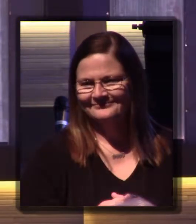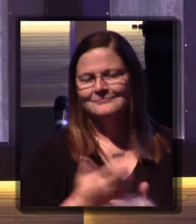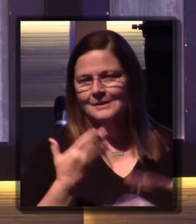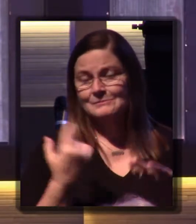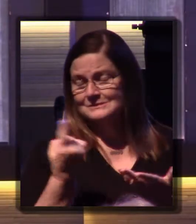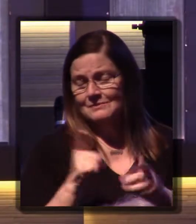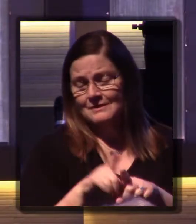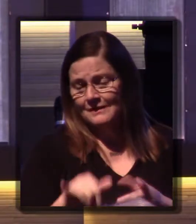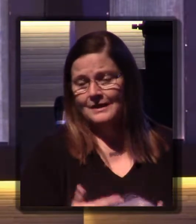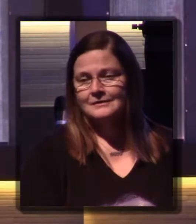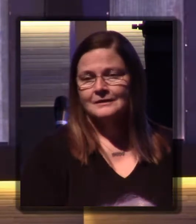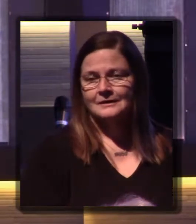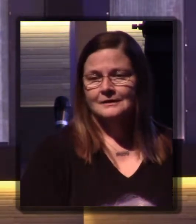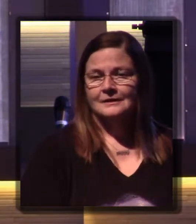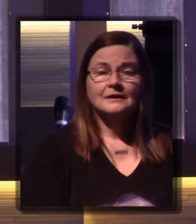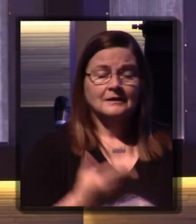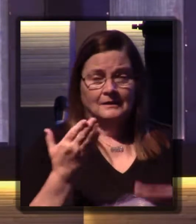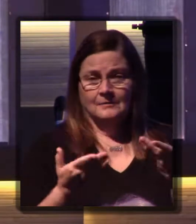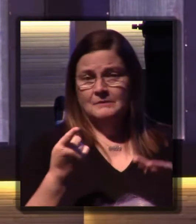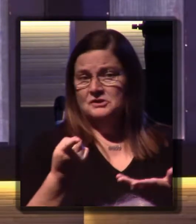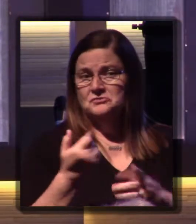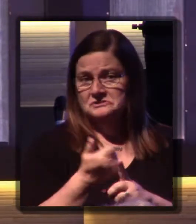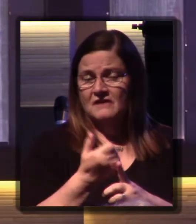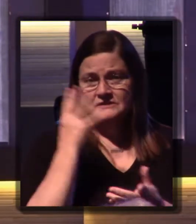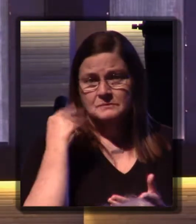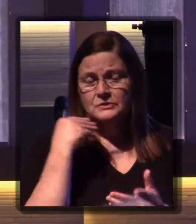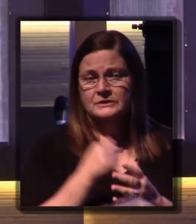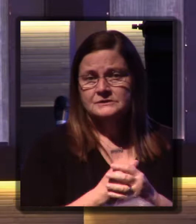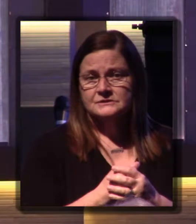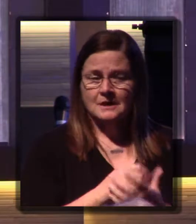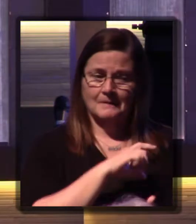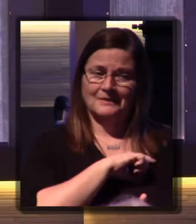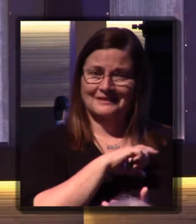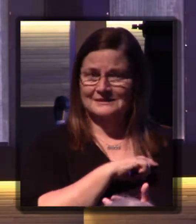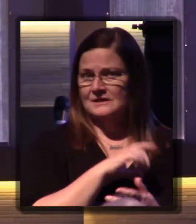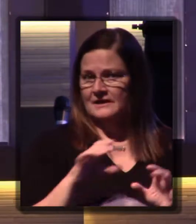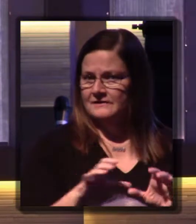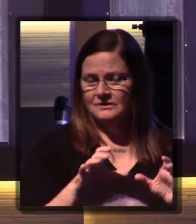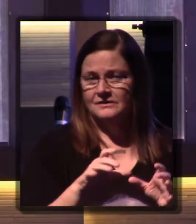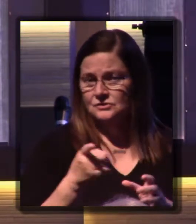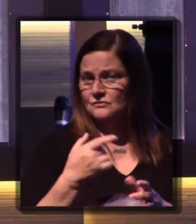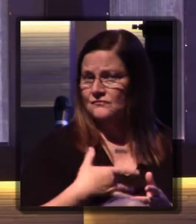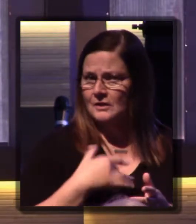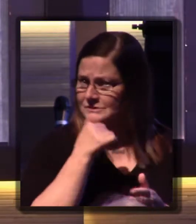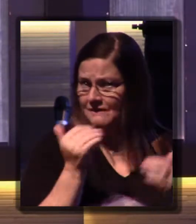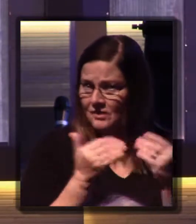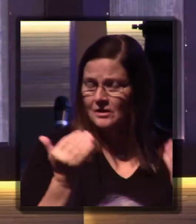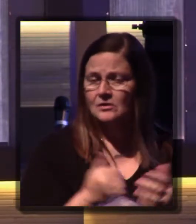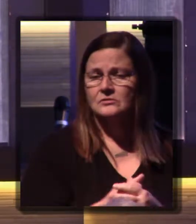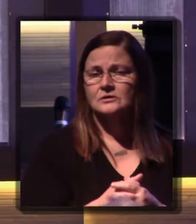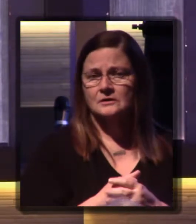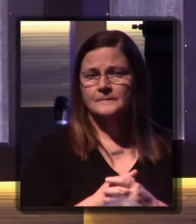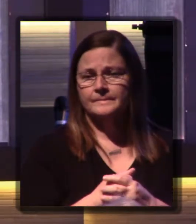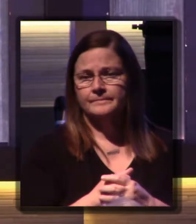So maybe it's something like that. Maybe you have experienced police activity that you felt was unjust